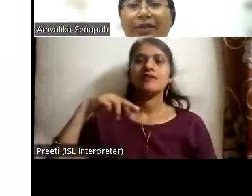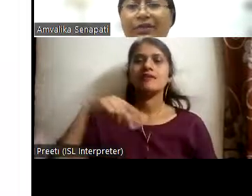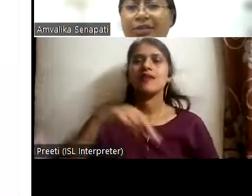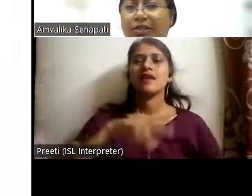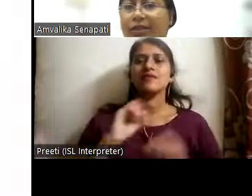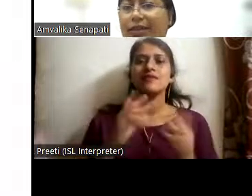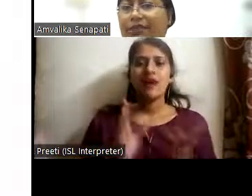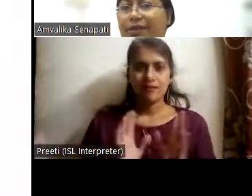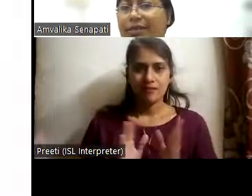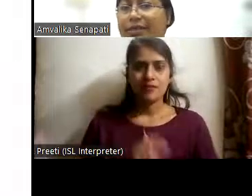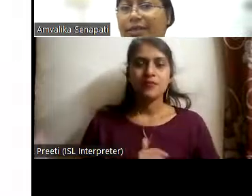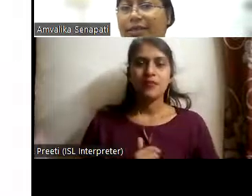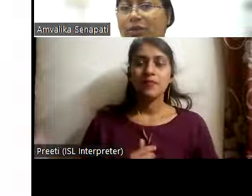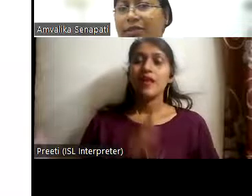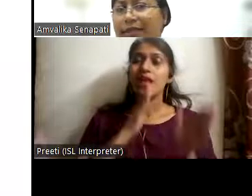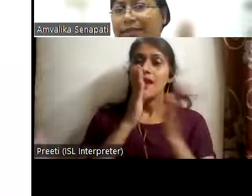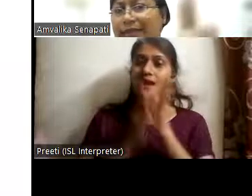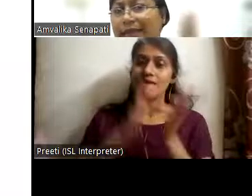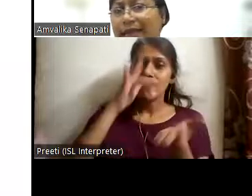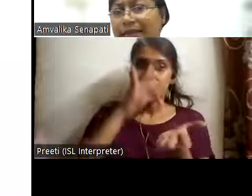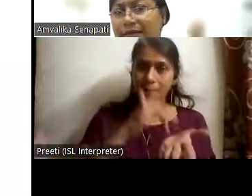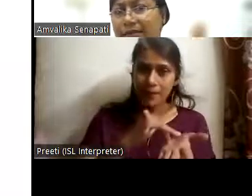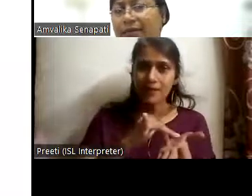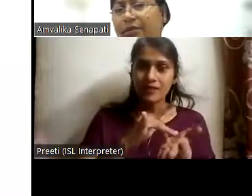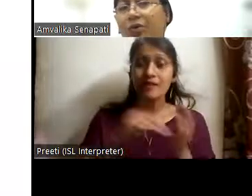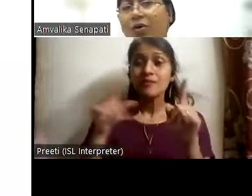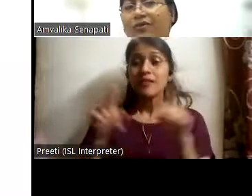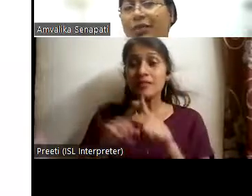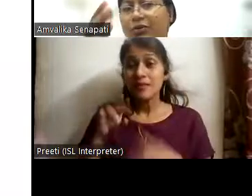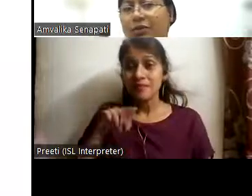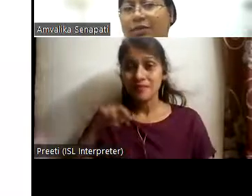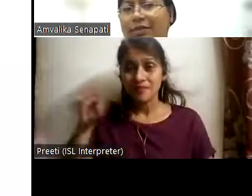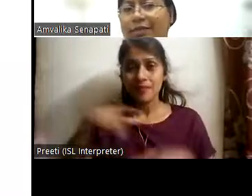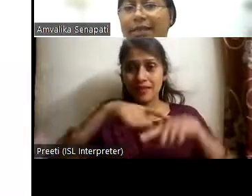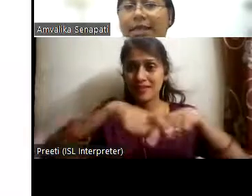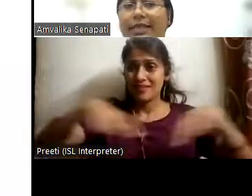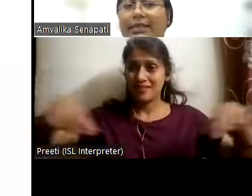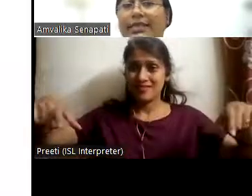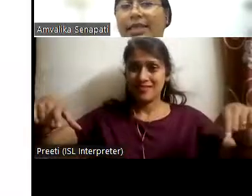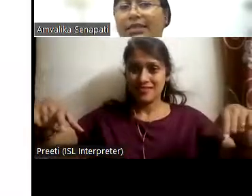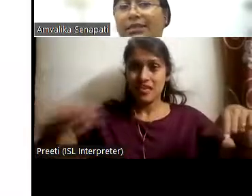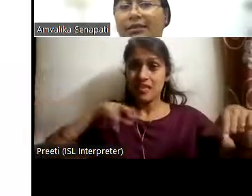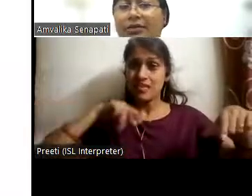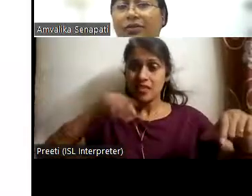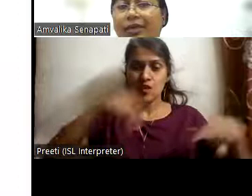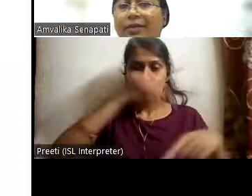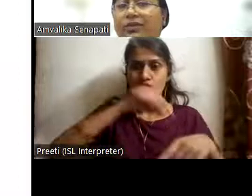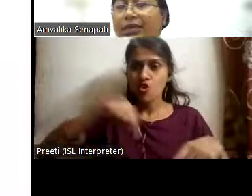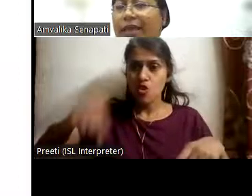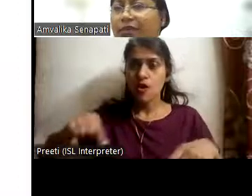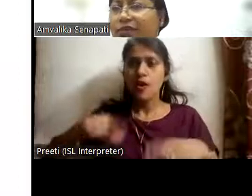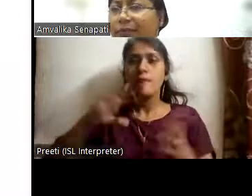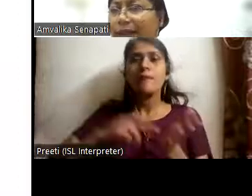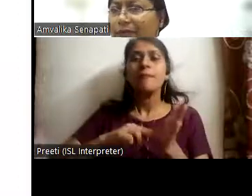at the railway station on the left, you can see the dotted tiles, the line, the row of yellow dotted tiles. It's an indication that we are coming